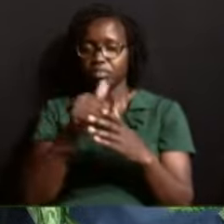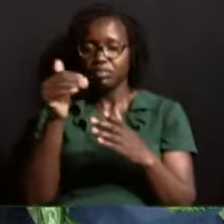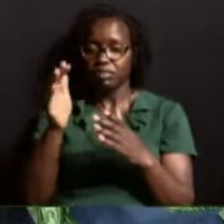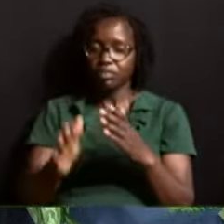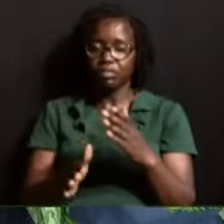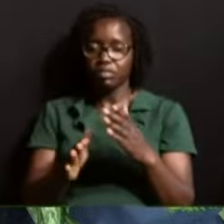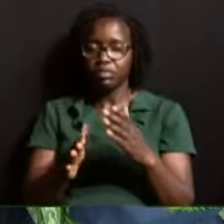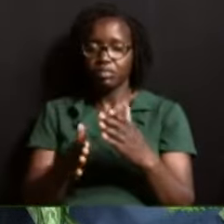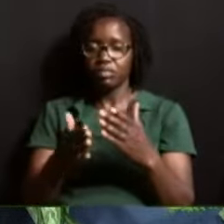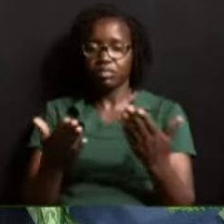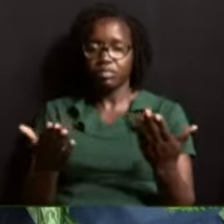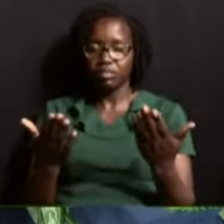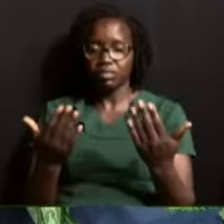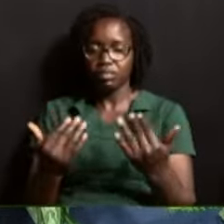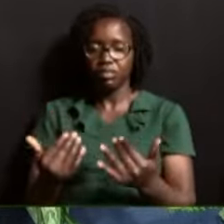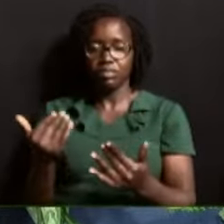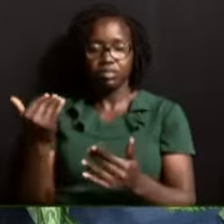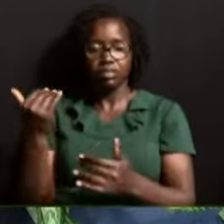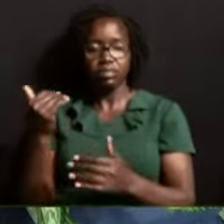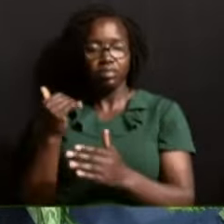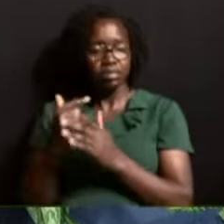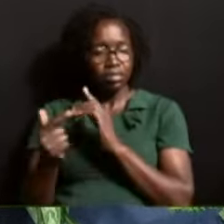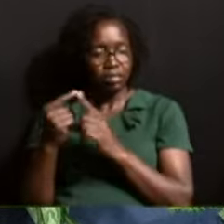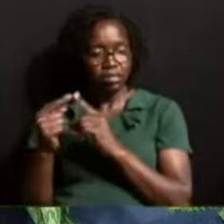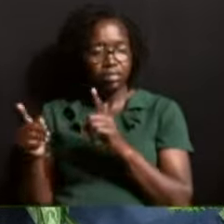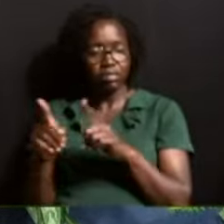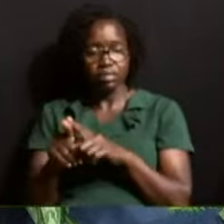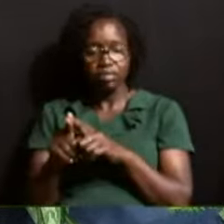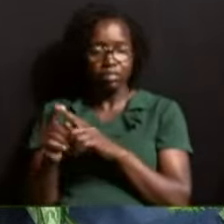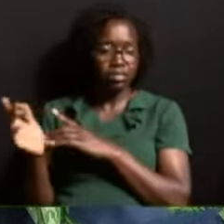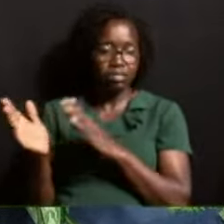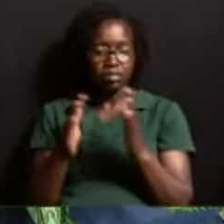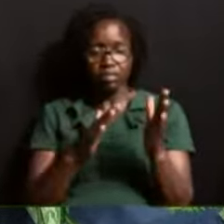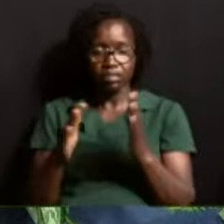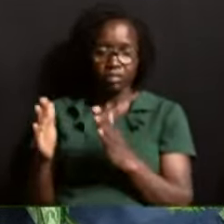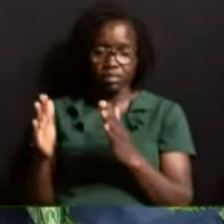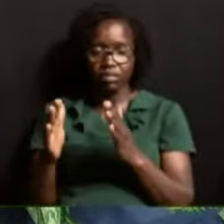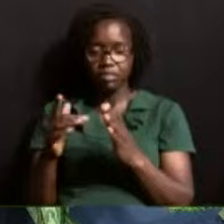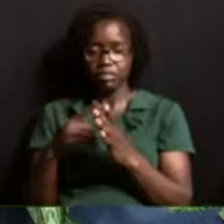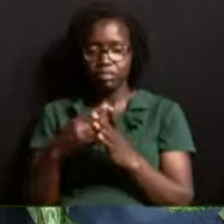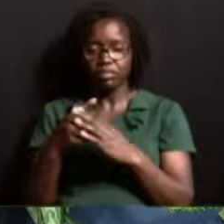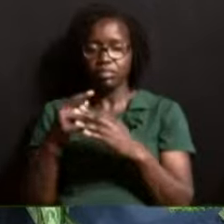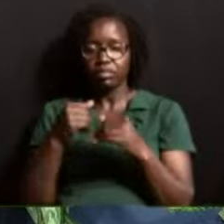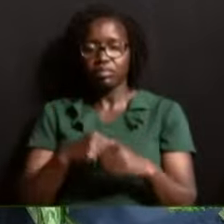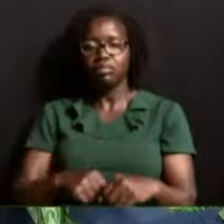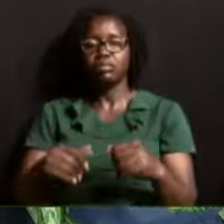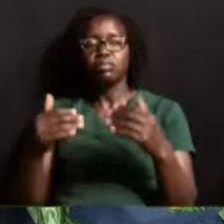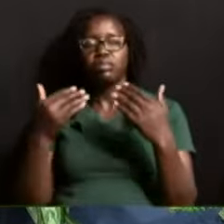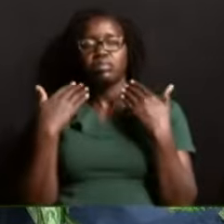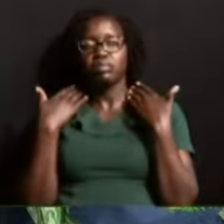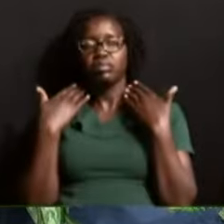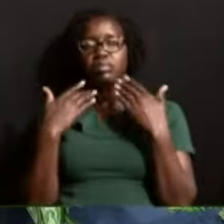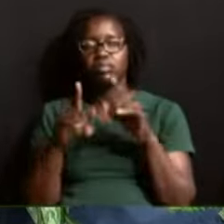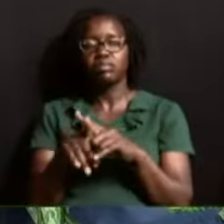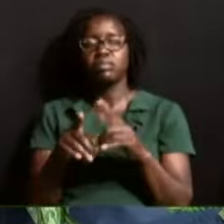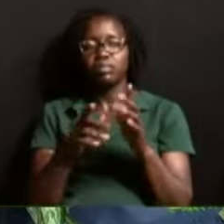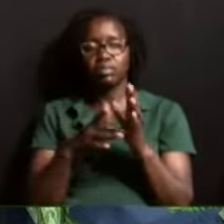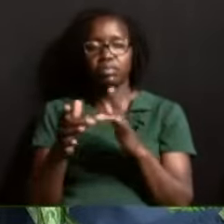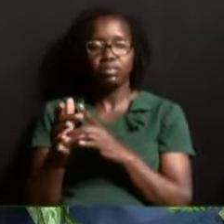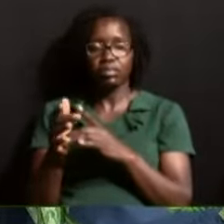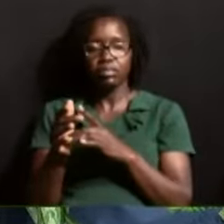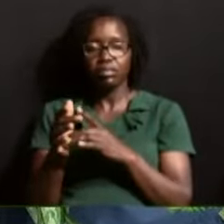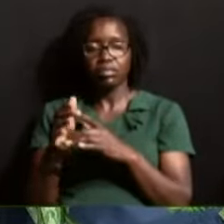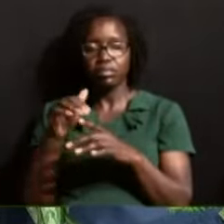us in the storm to have your perspective. Then we'll be able to sleep like Jesus slept in